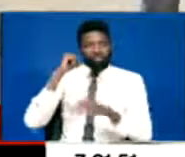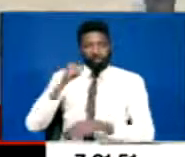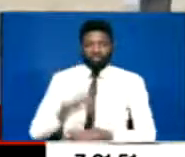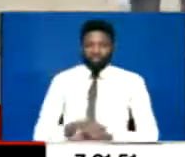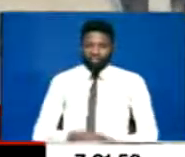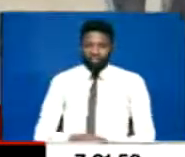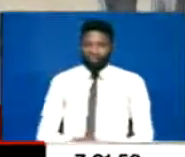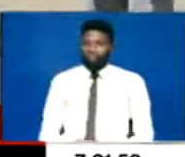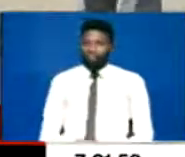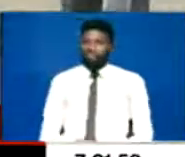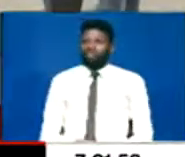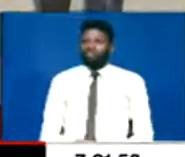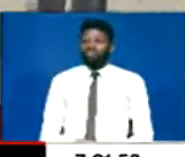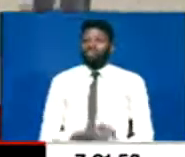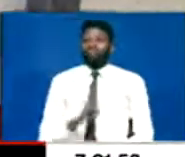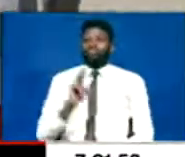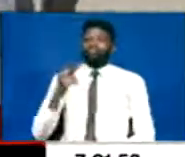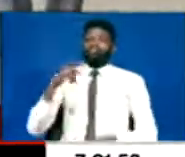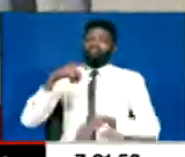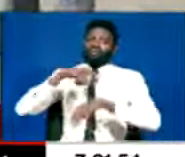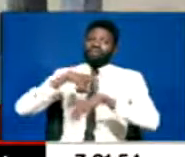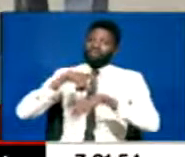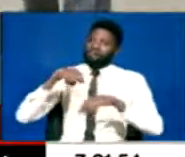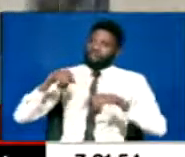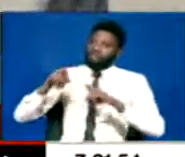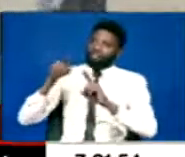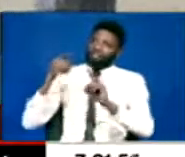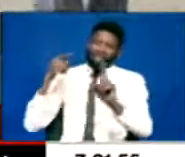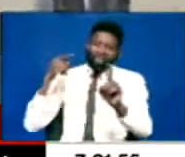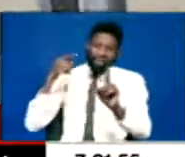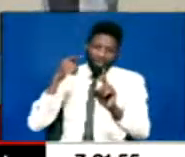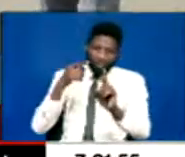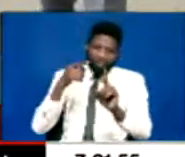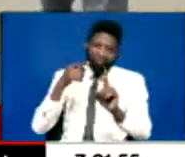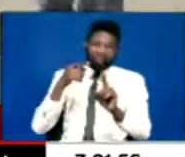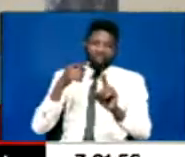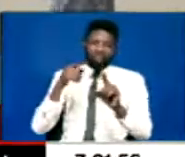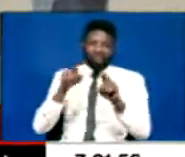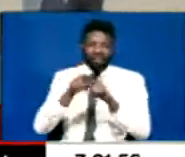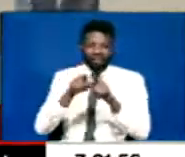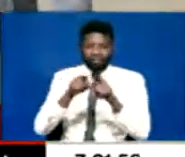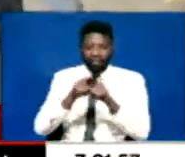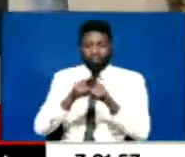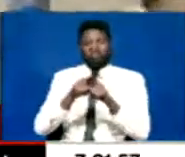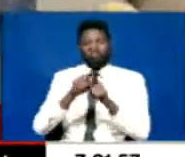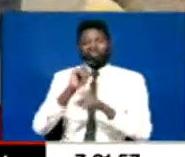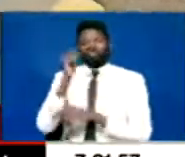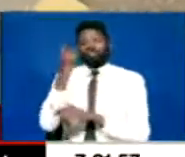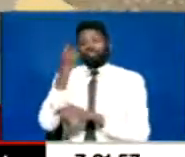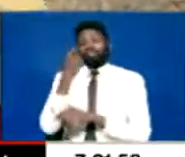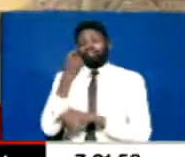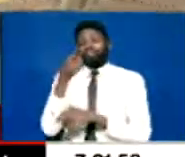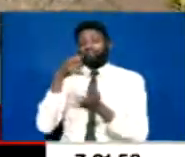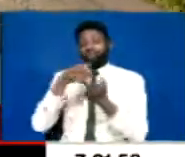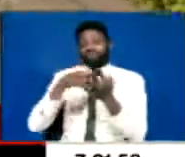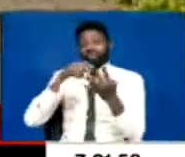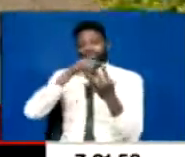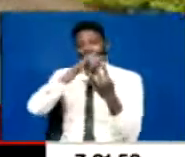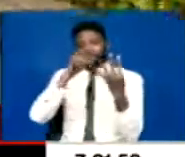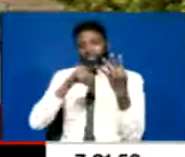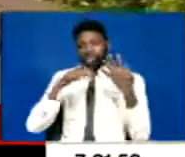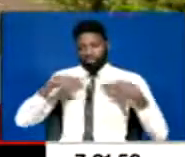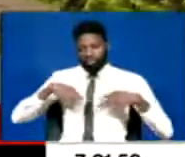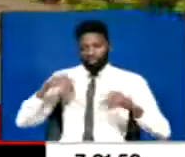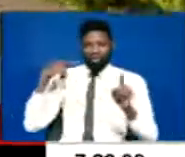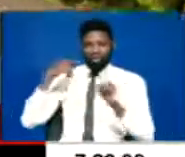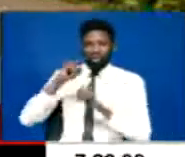The second time is the charm for David Mwaure Wahiga, one of the four candidates seeking to be elected Kenya's fifth president